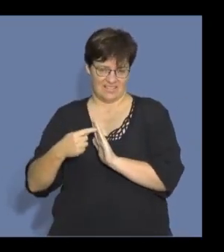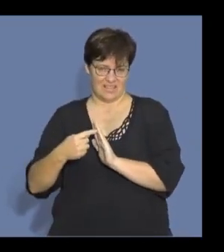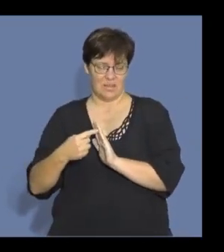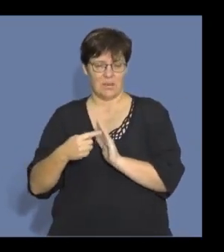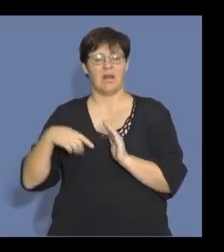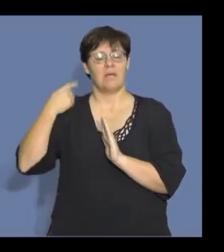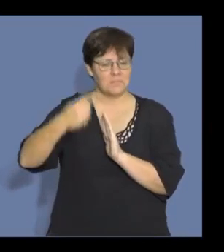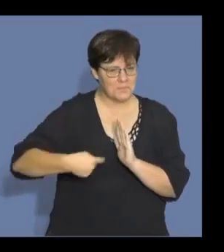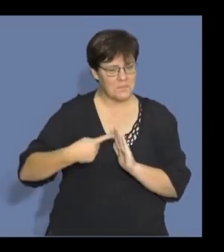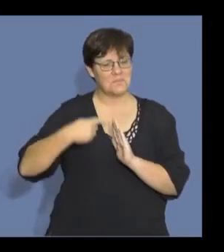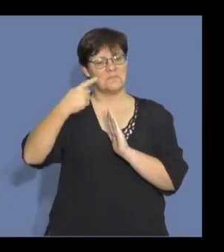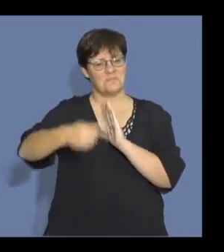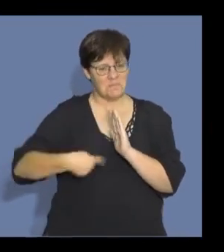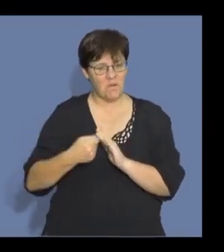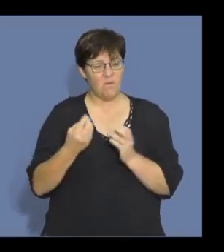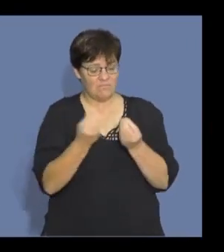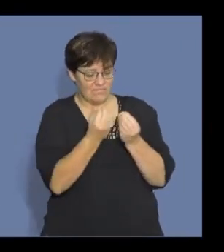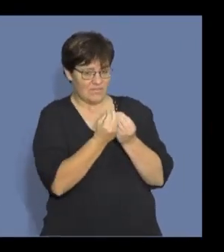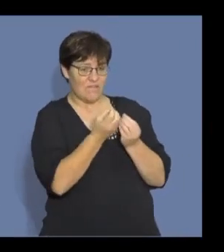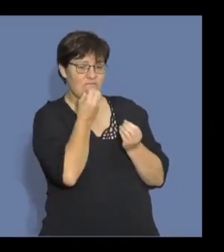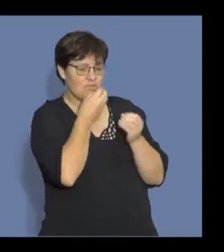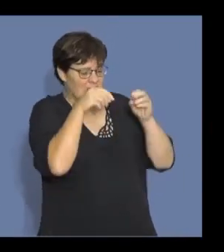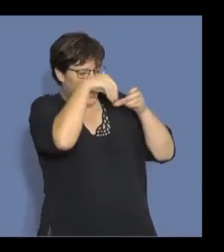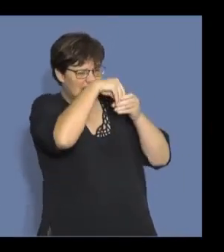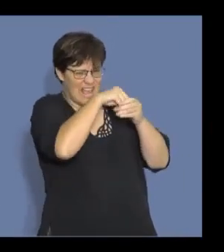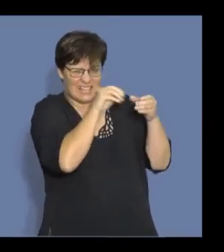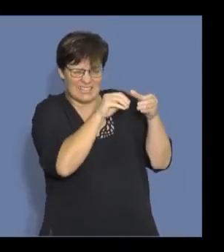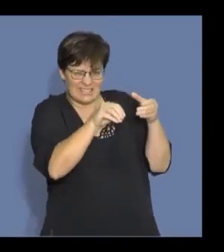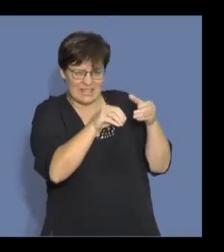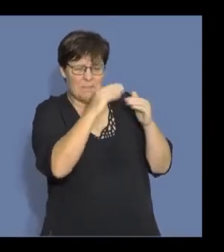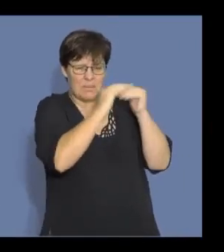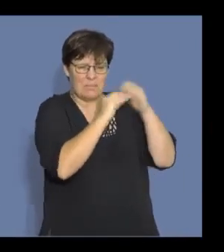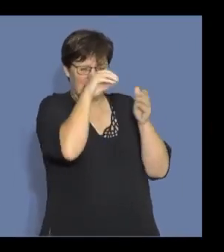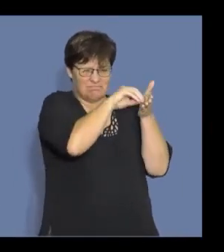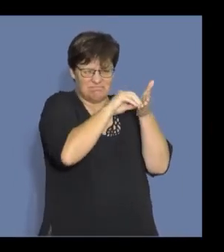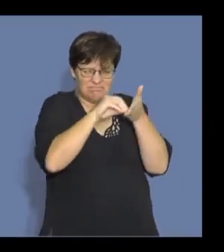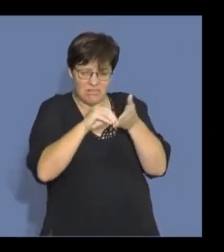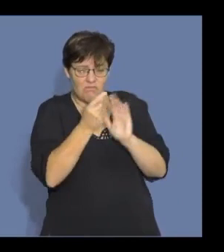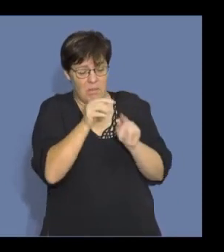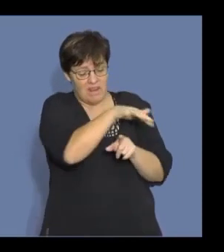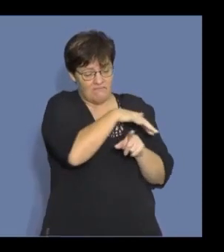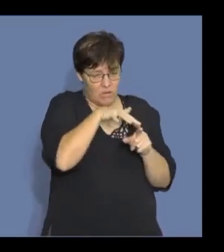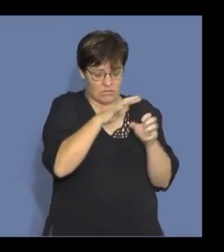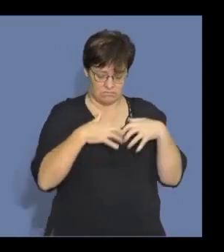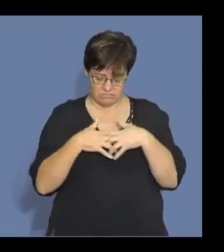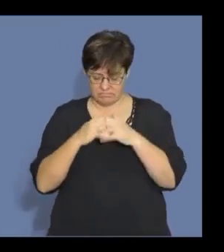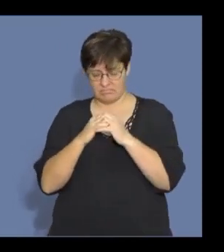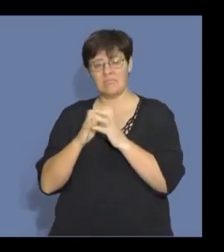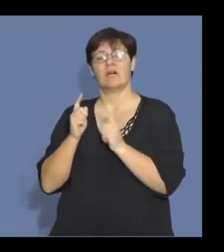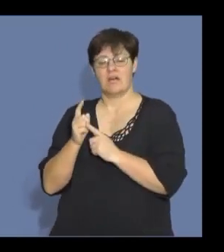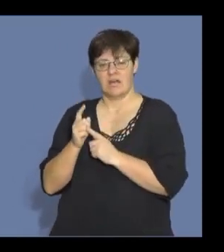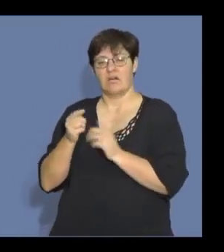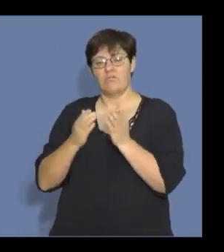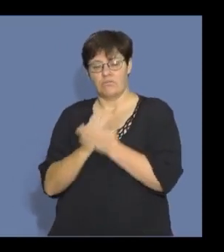pathway of a particular nutrient or element, so those are the building blocks, from the environment through one or